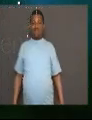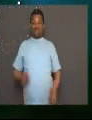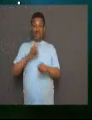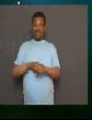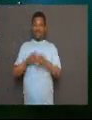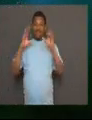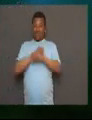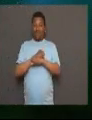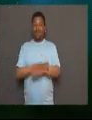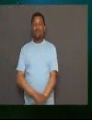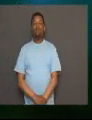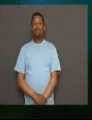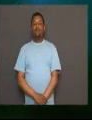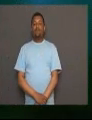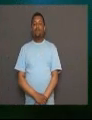Time's up.